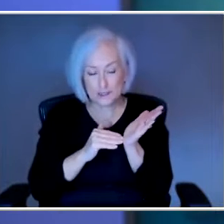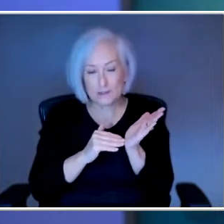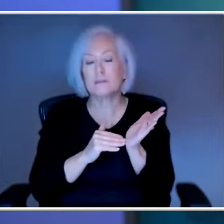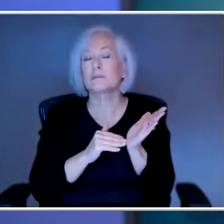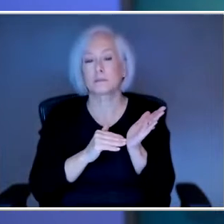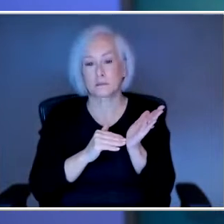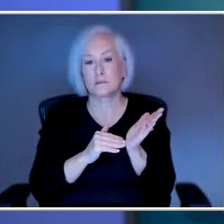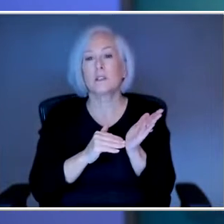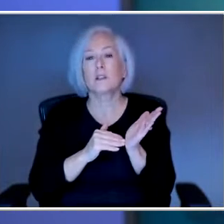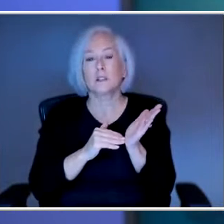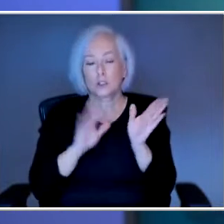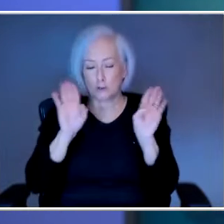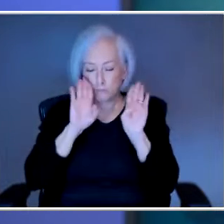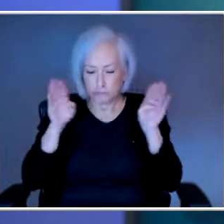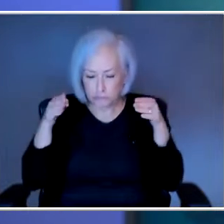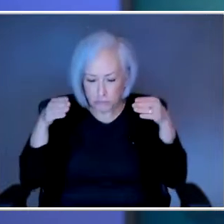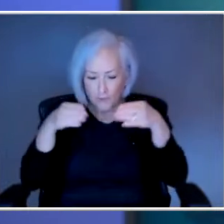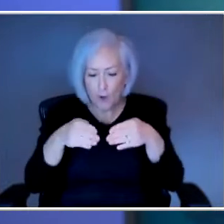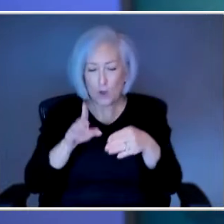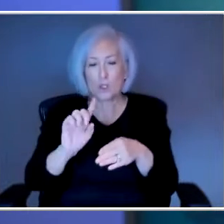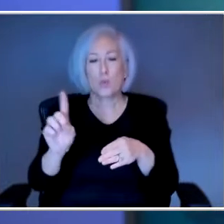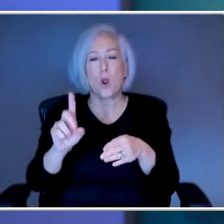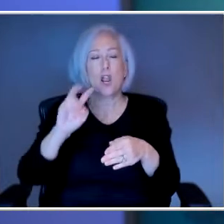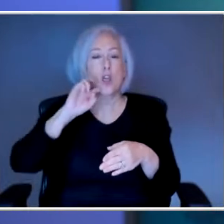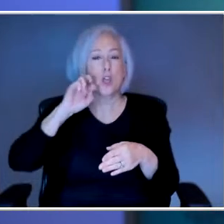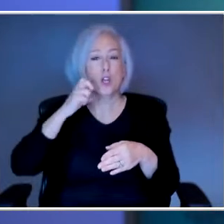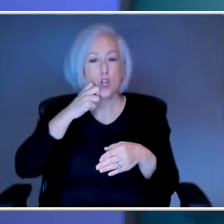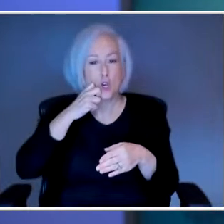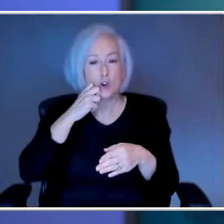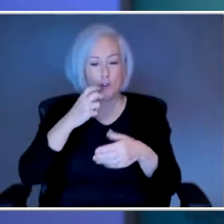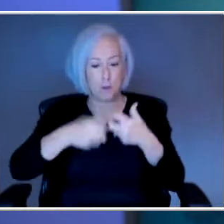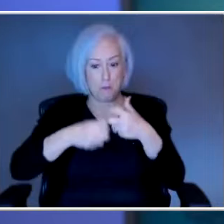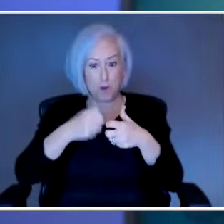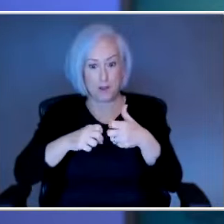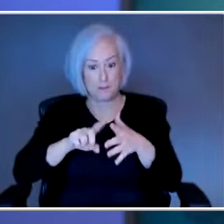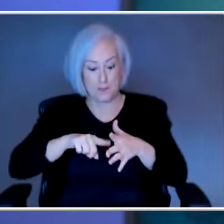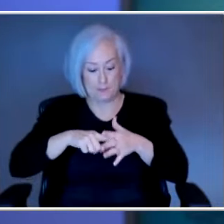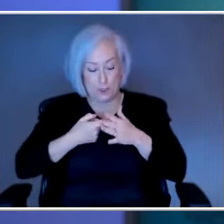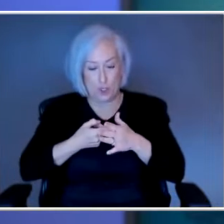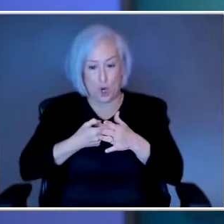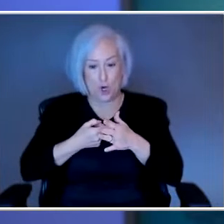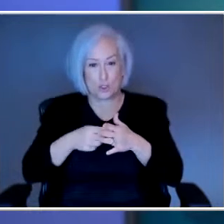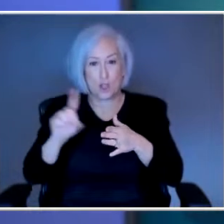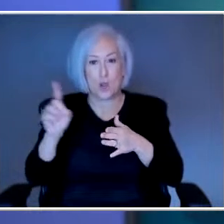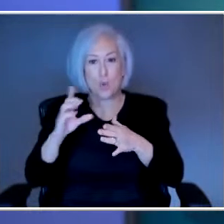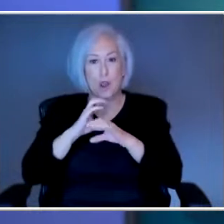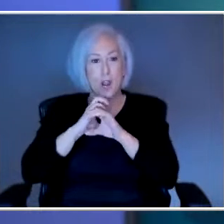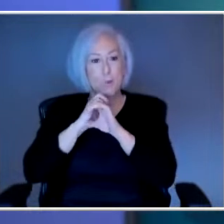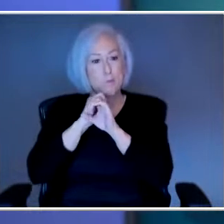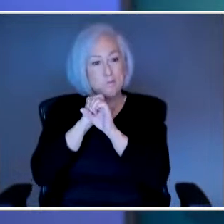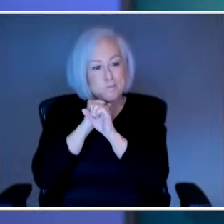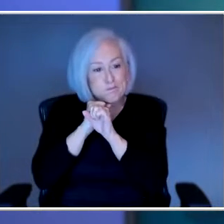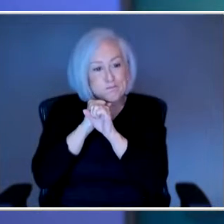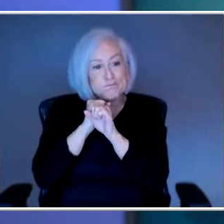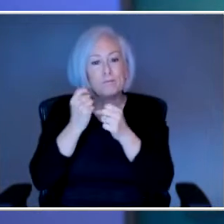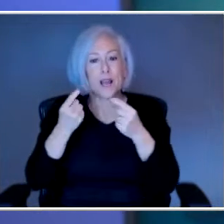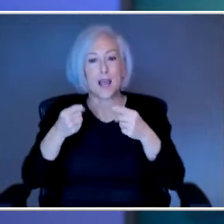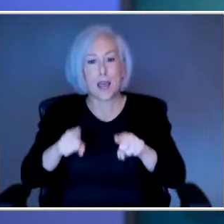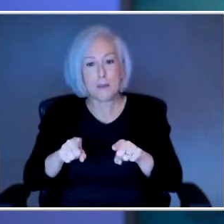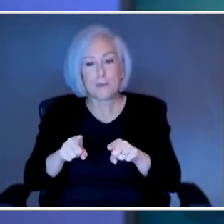hone in on exactly where that nerve is being pinched or being compressed is important. So we have a variety of